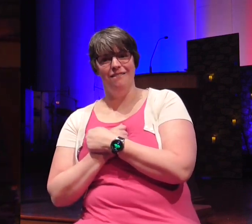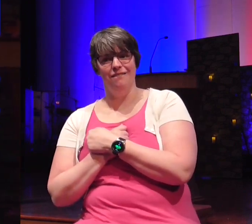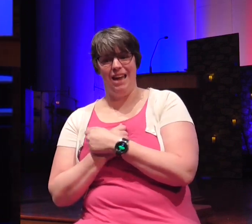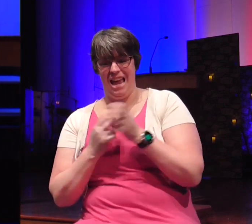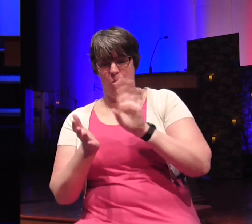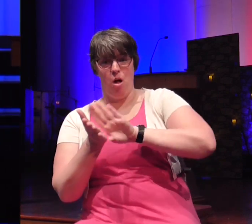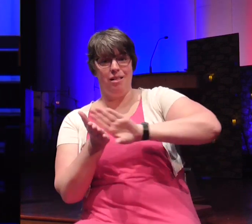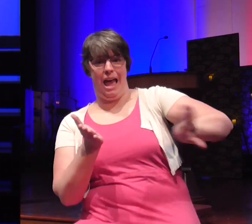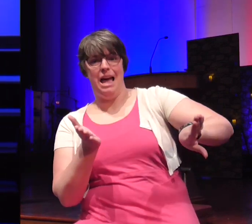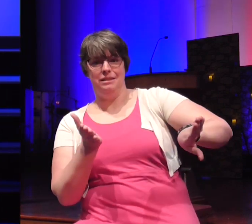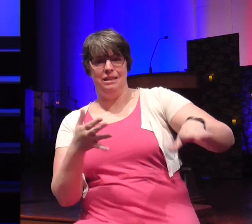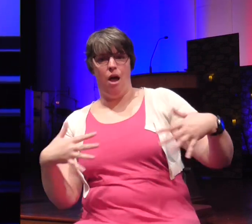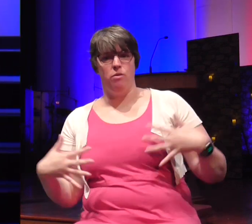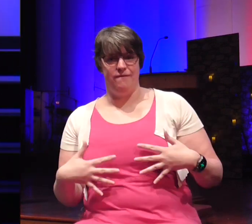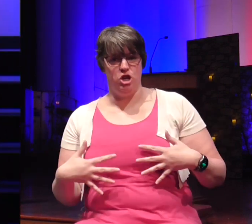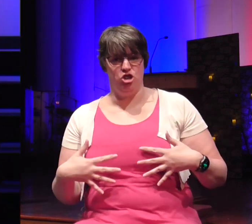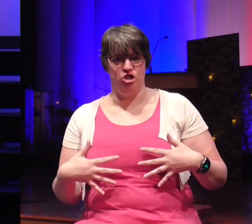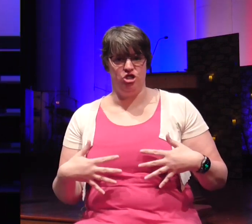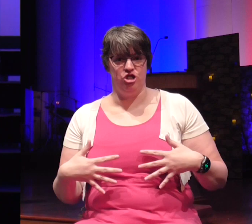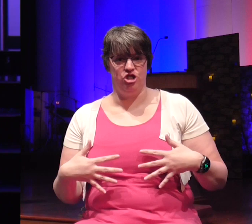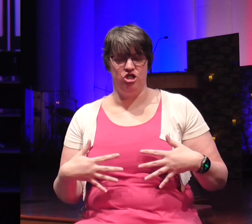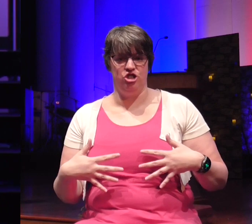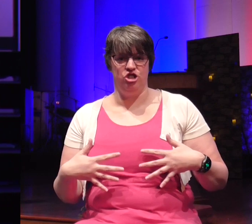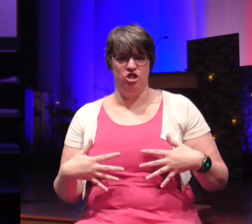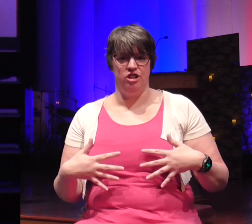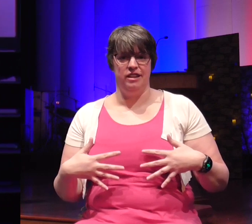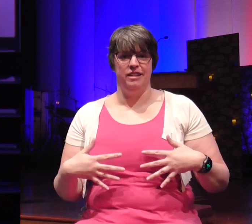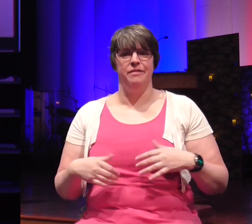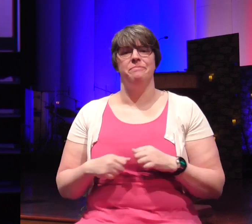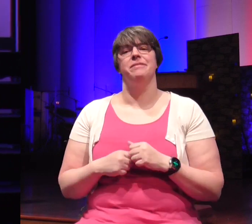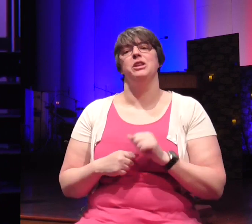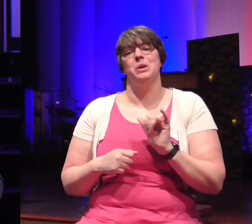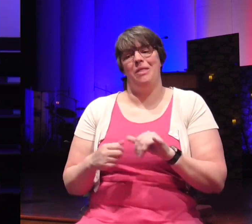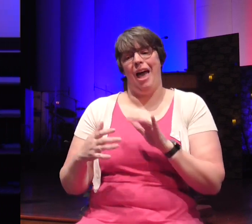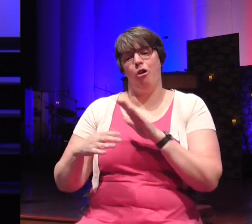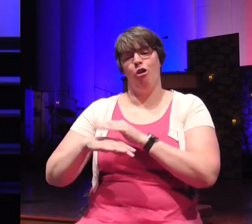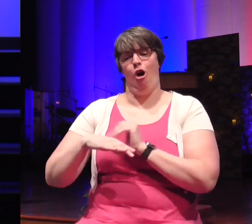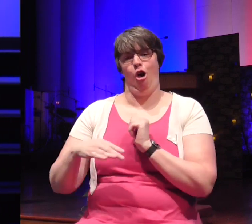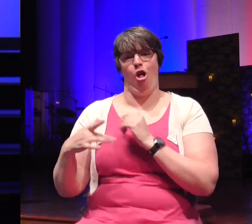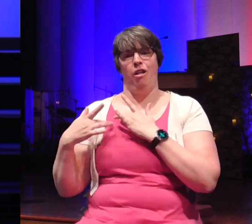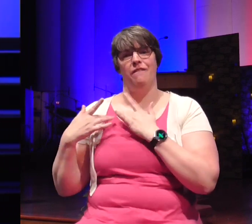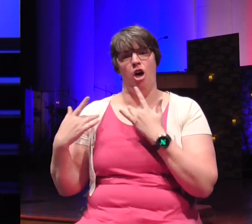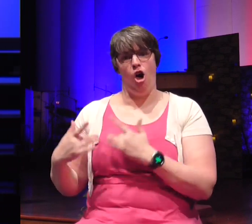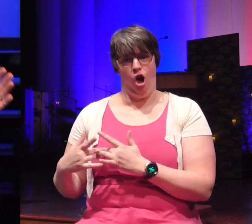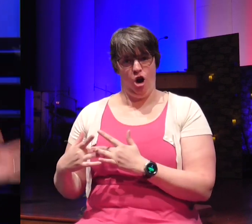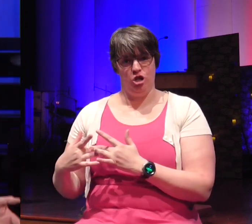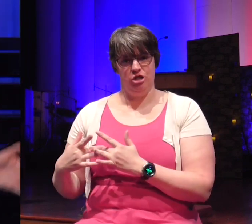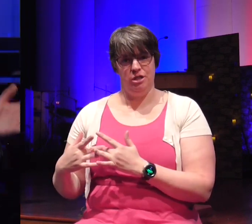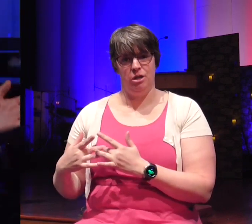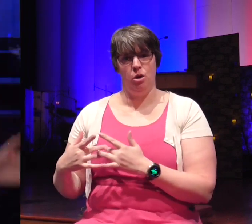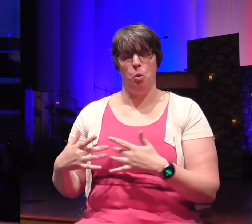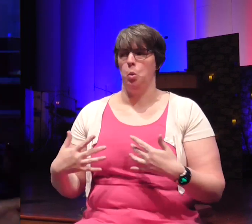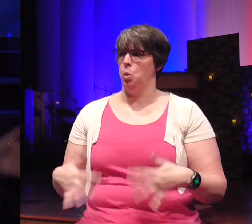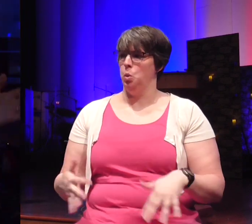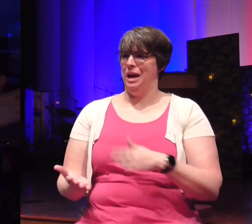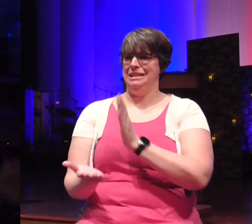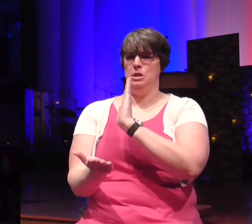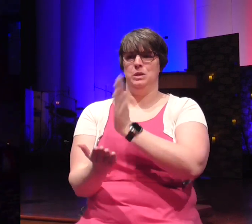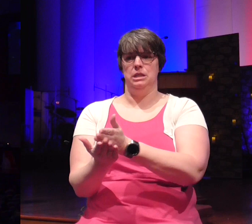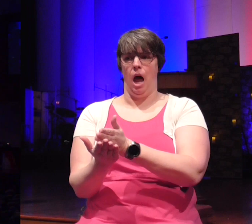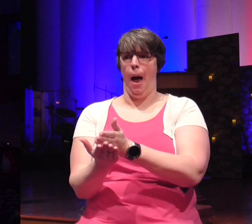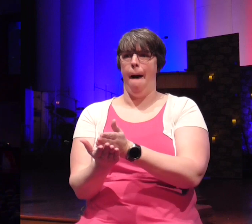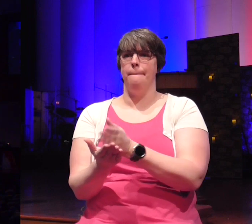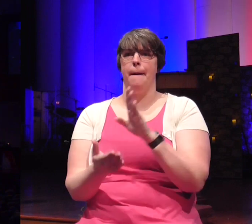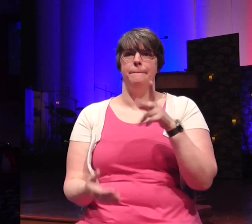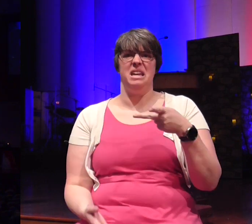fear. Casts out fear. The call of the heart is to stop being a